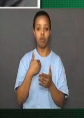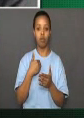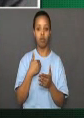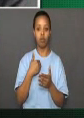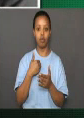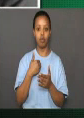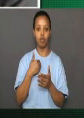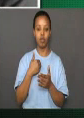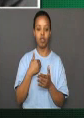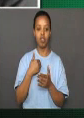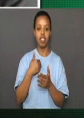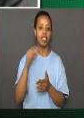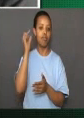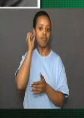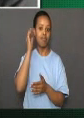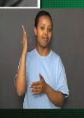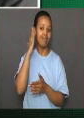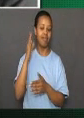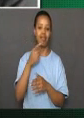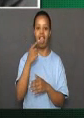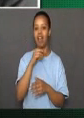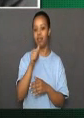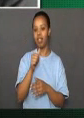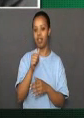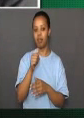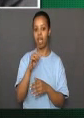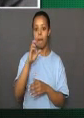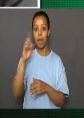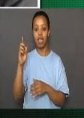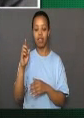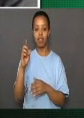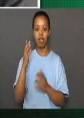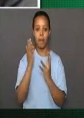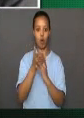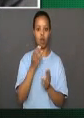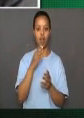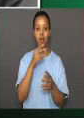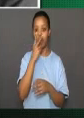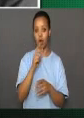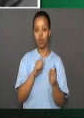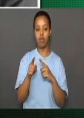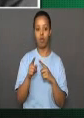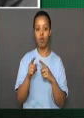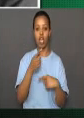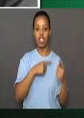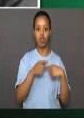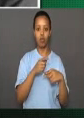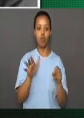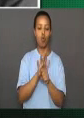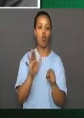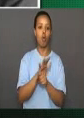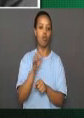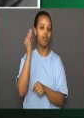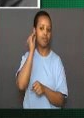for unattached earlobes. The man on the right has the gene for fully